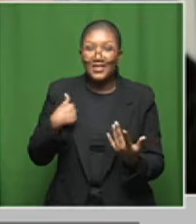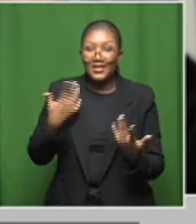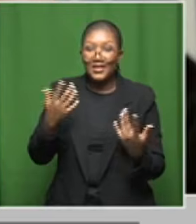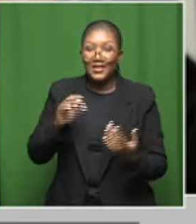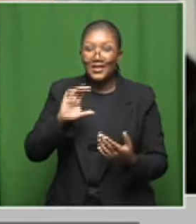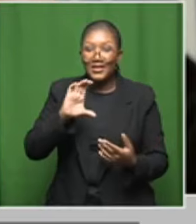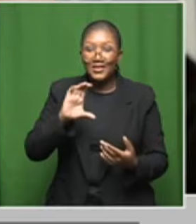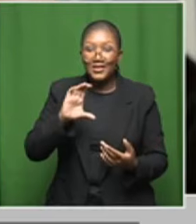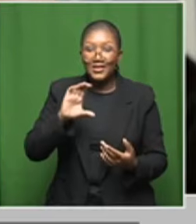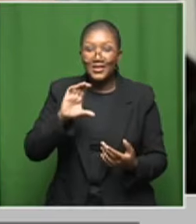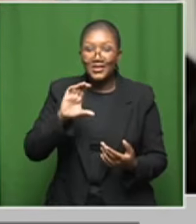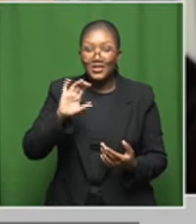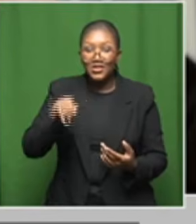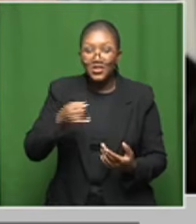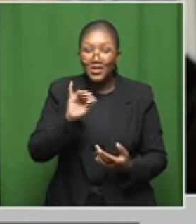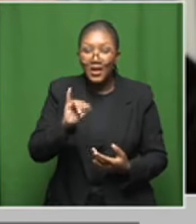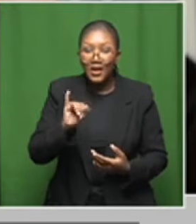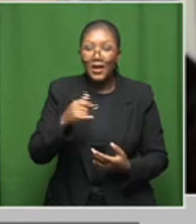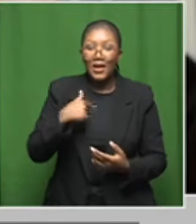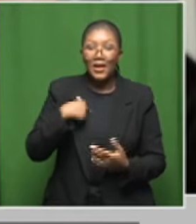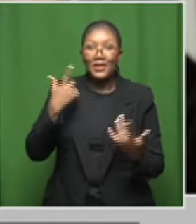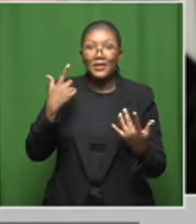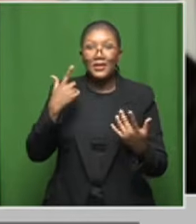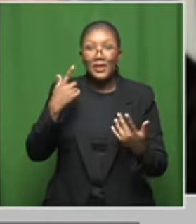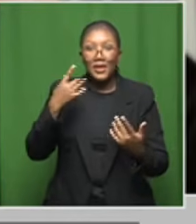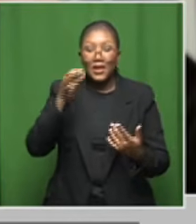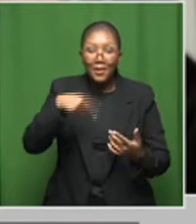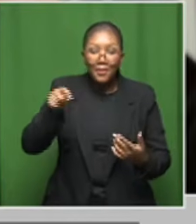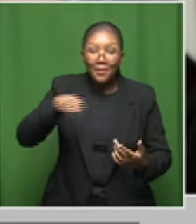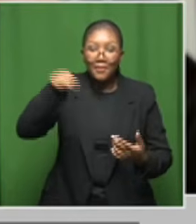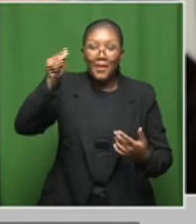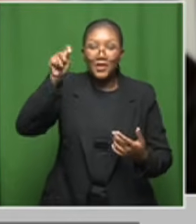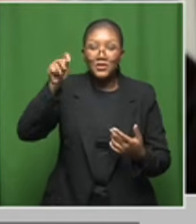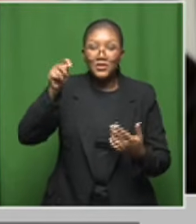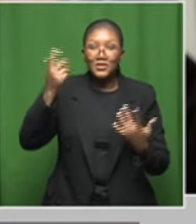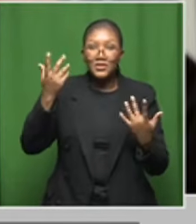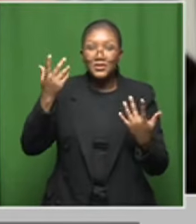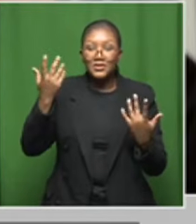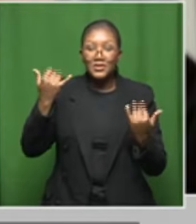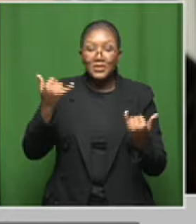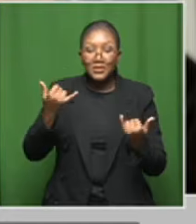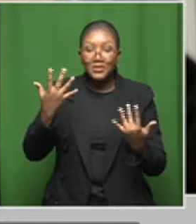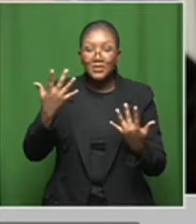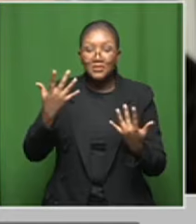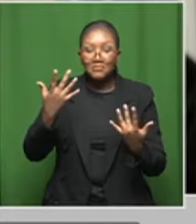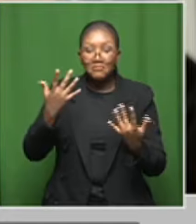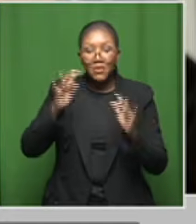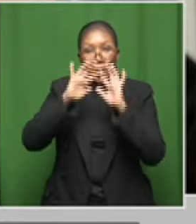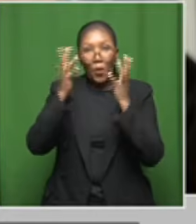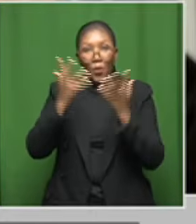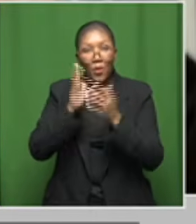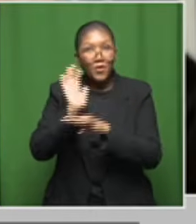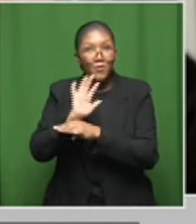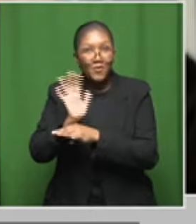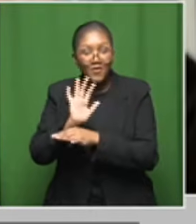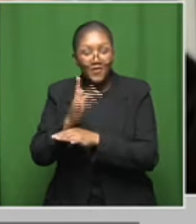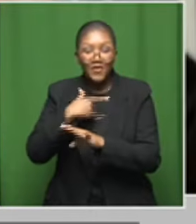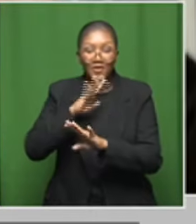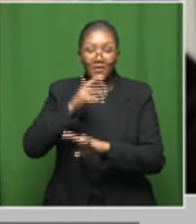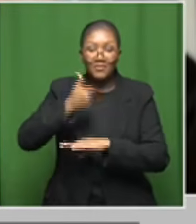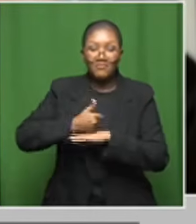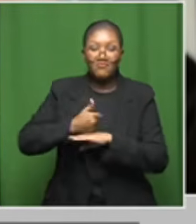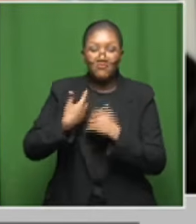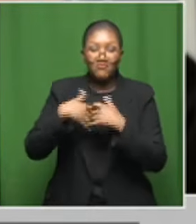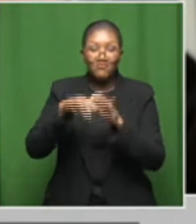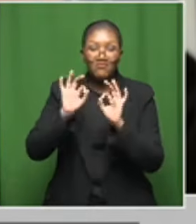CGI wizardry and magic to really bring it to life. And I think we've got something beautiful to share with the world. Well, Alistair, thank you for